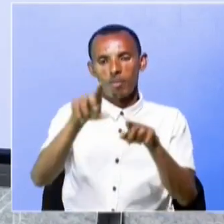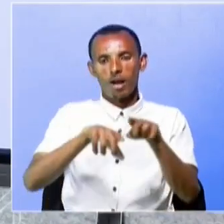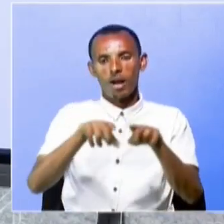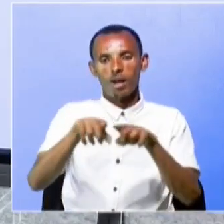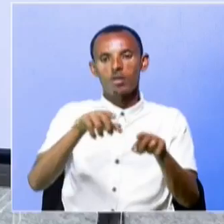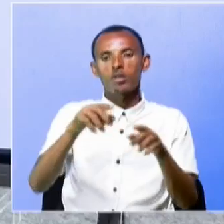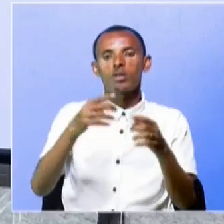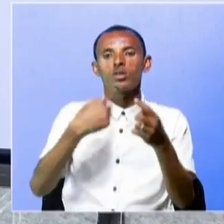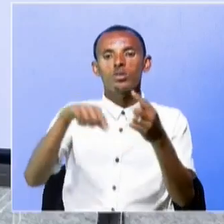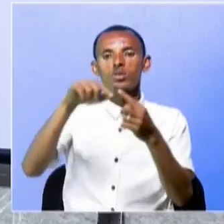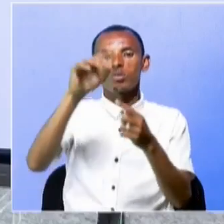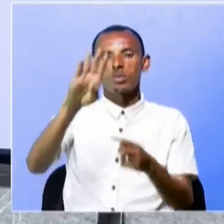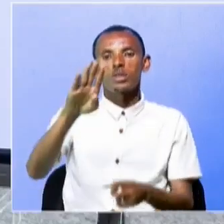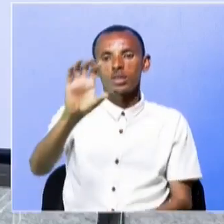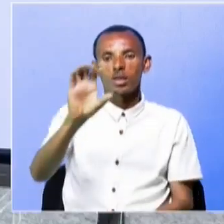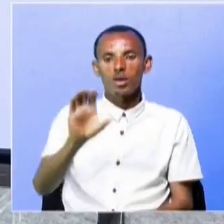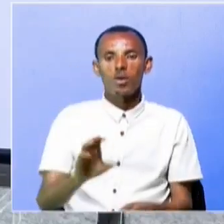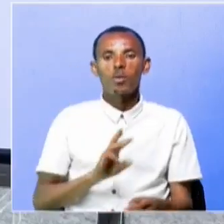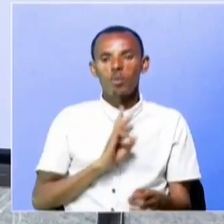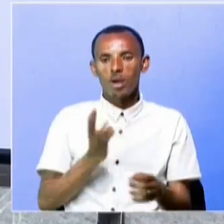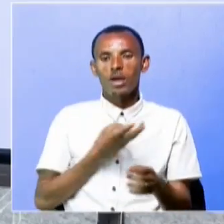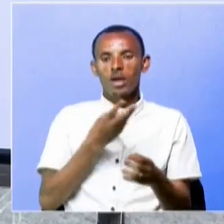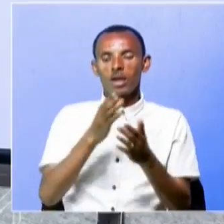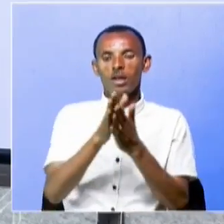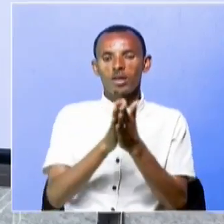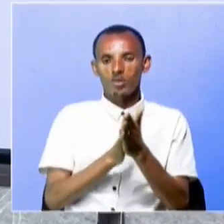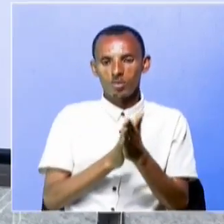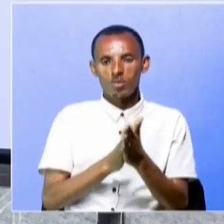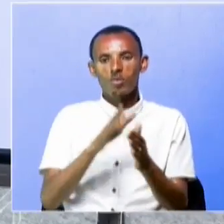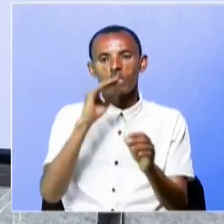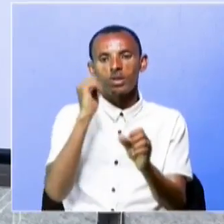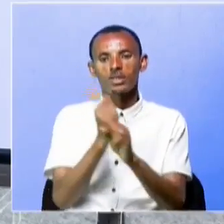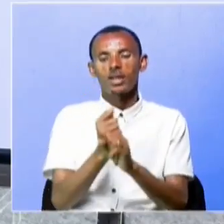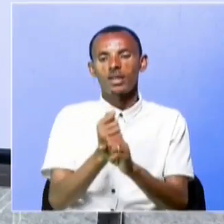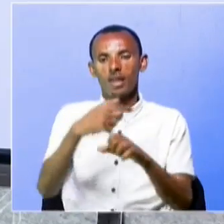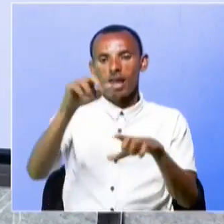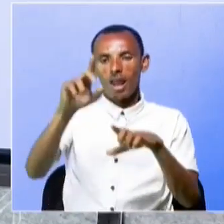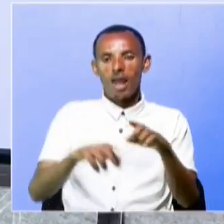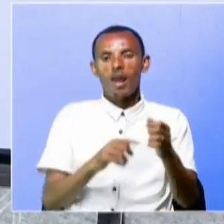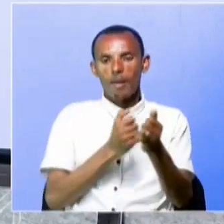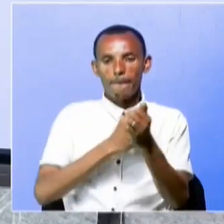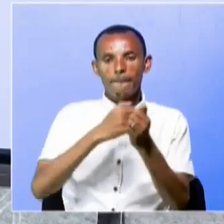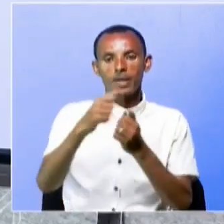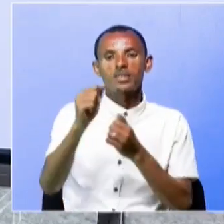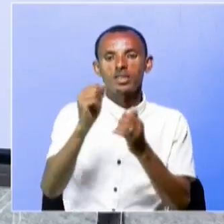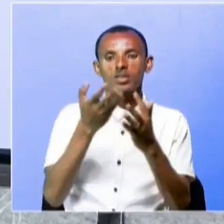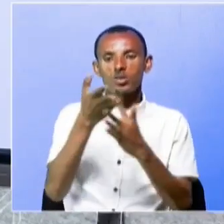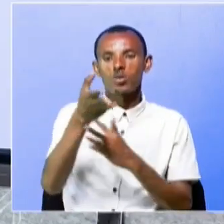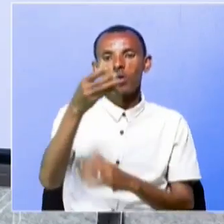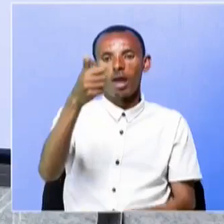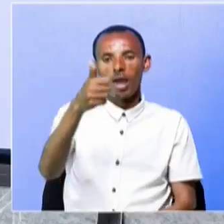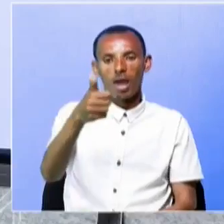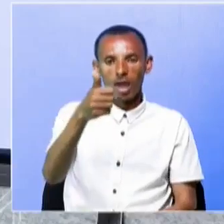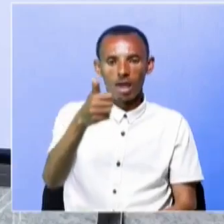BC. Okay, we need to construct a certain line passing through A in such a way